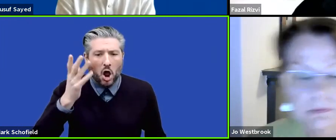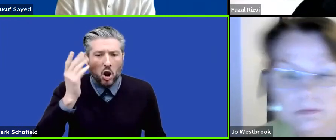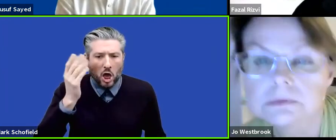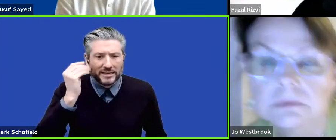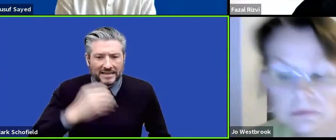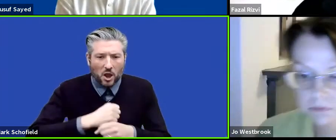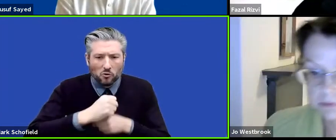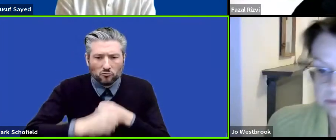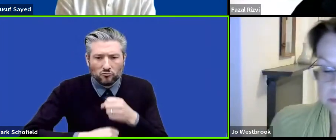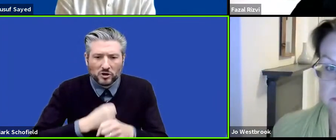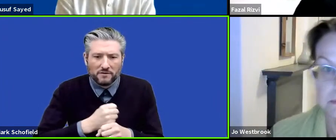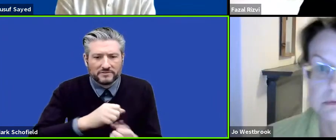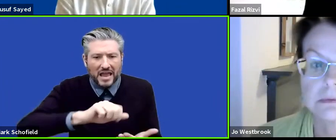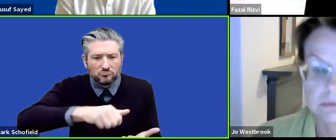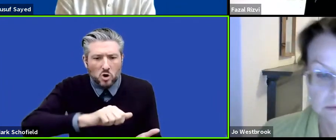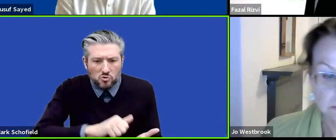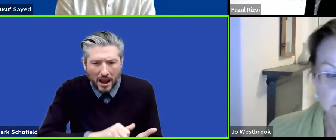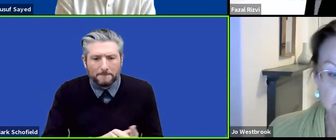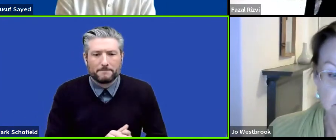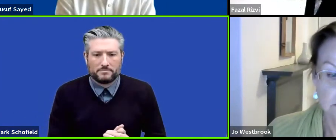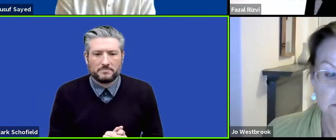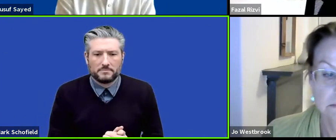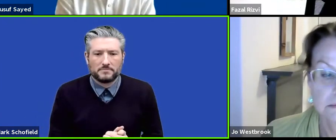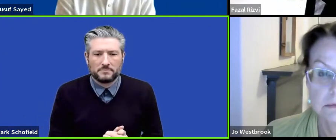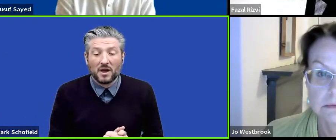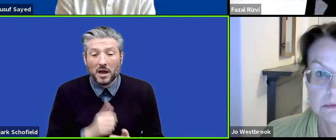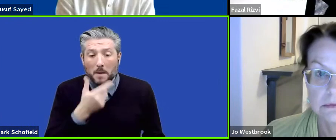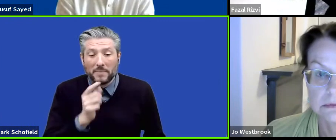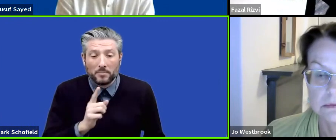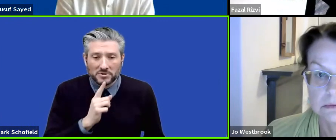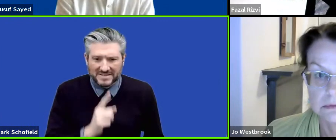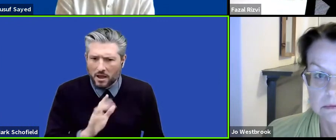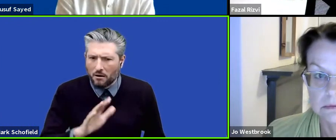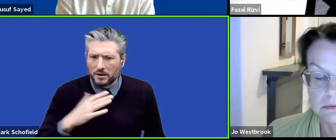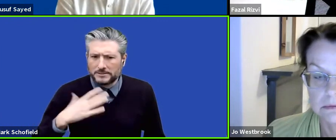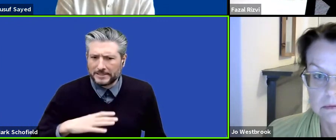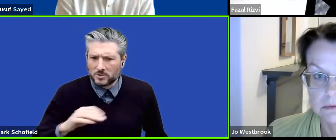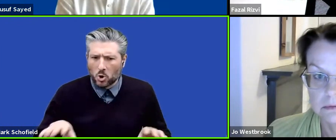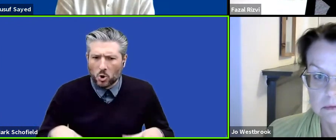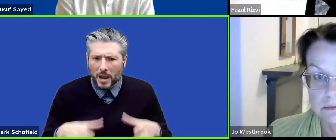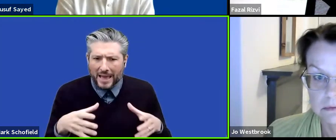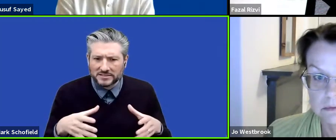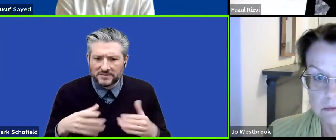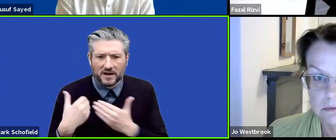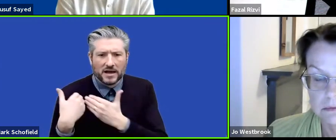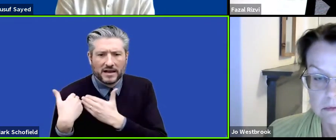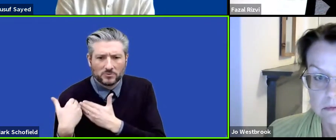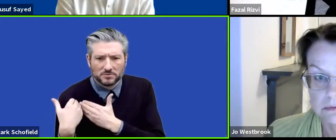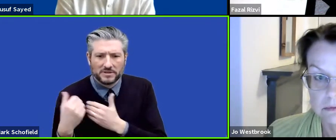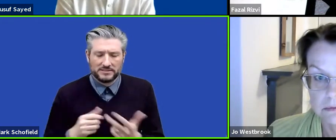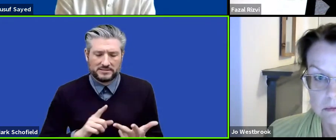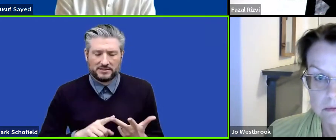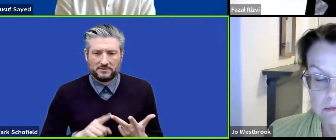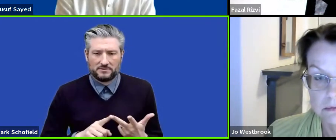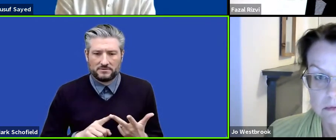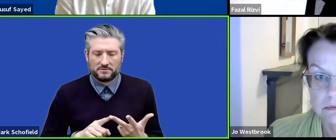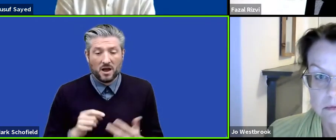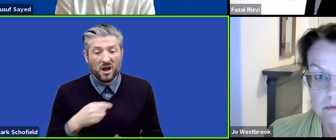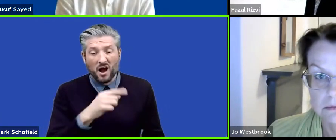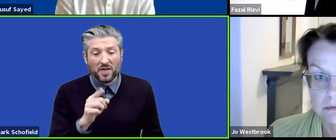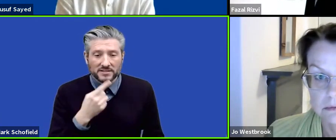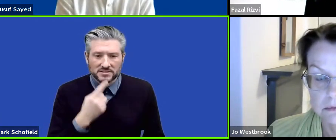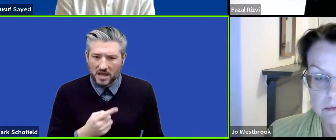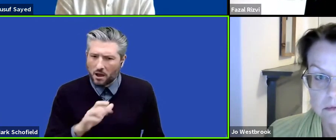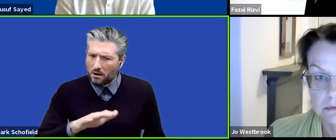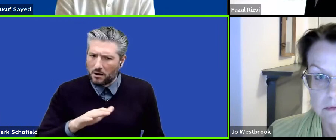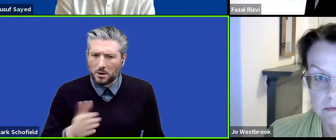we need forms of collective accountability. Others are saying we need to bring back the private sector. Others are saying